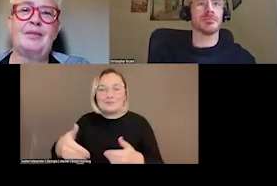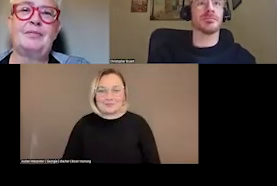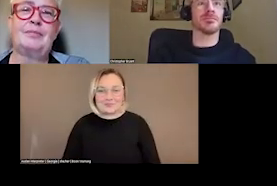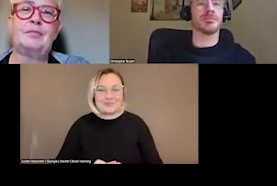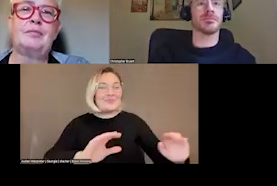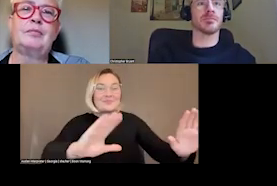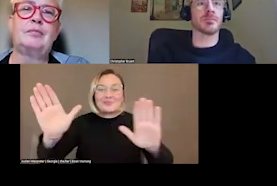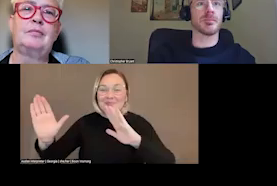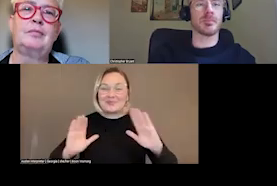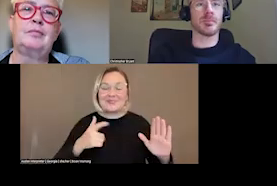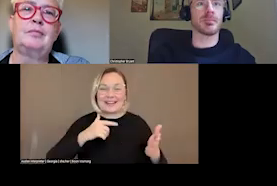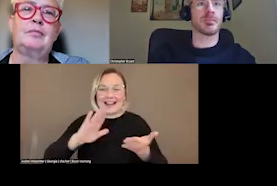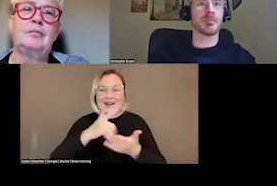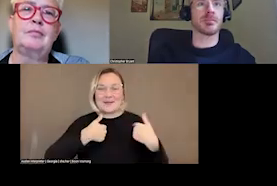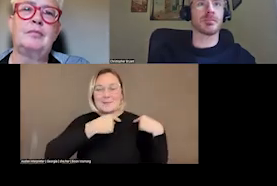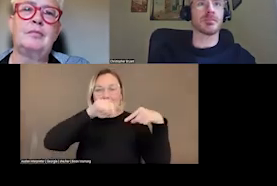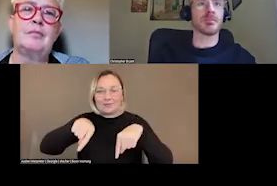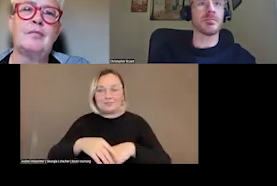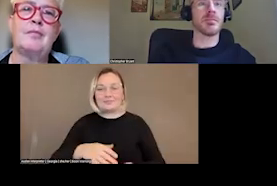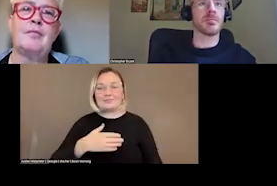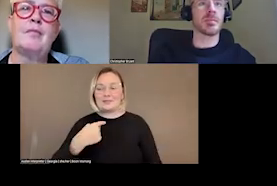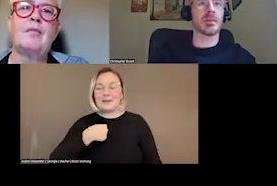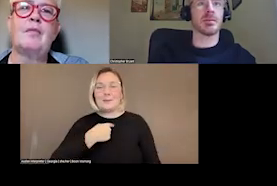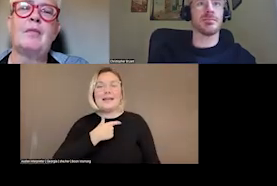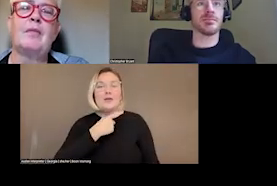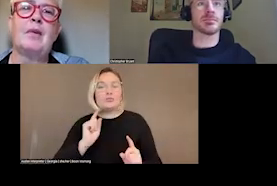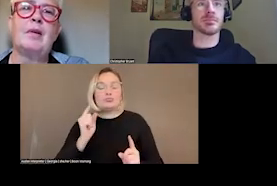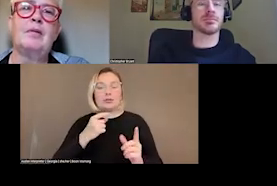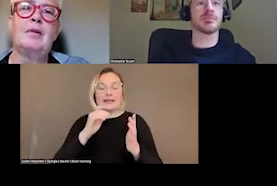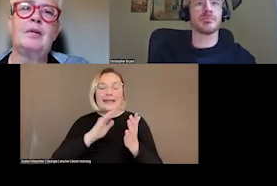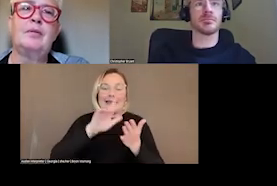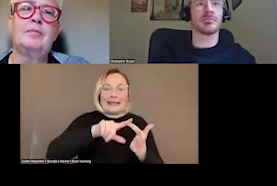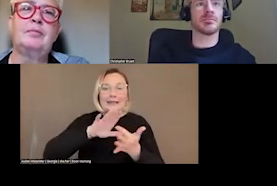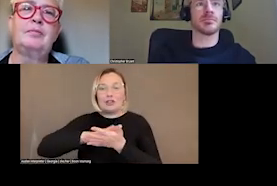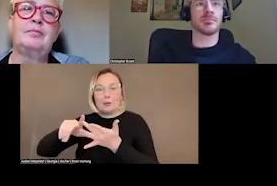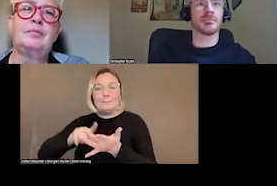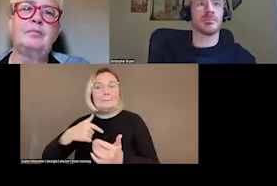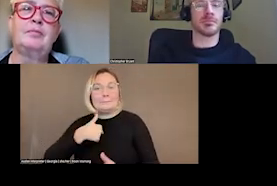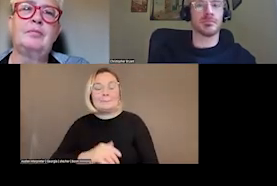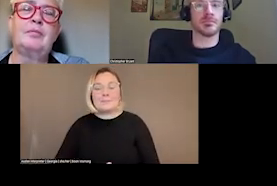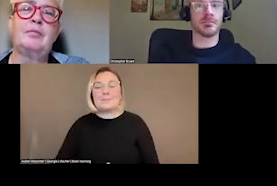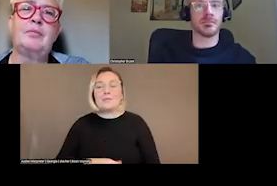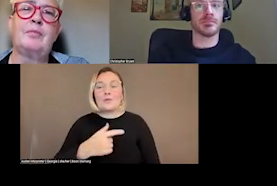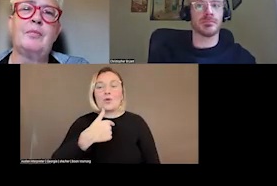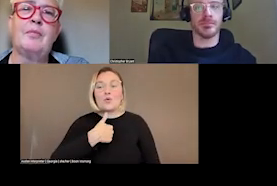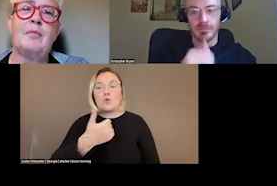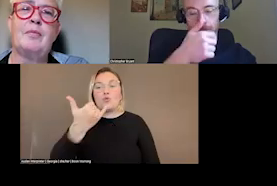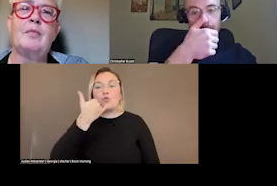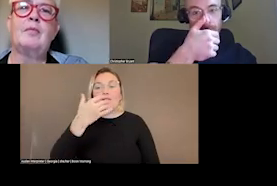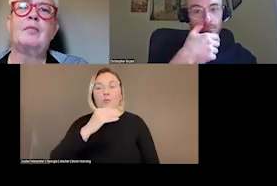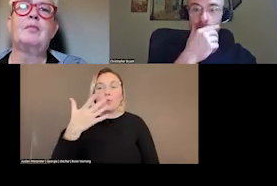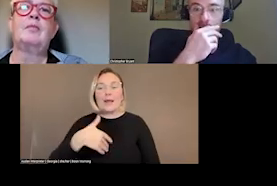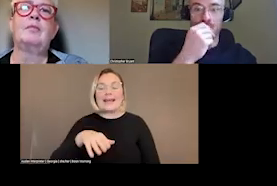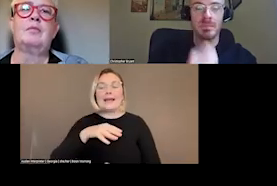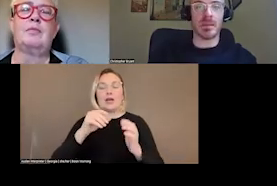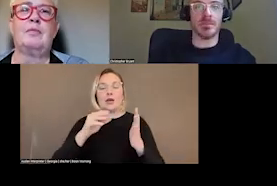everybody, very glad to be here. My personal pronouns are he and him. I'm calling in from the lands of the Bidjigal